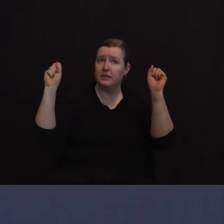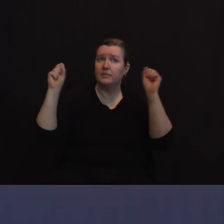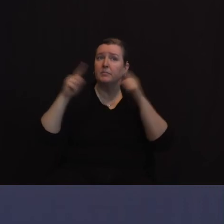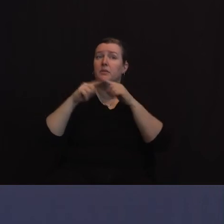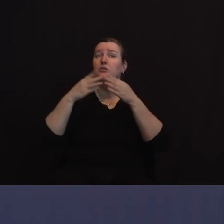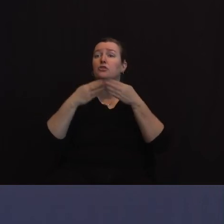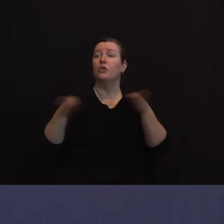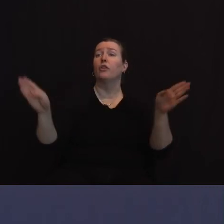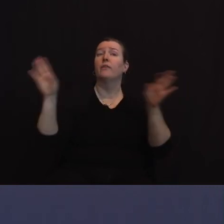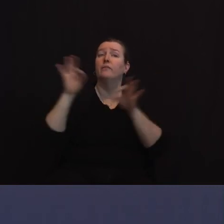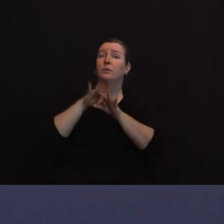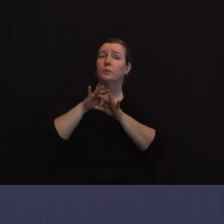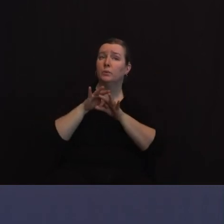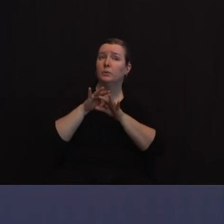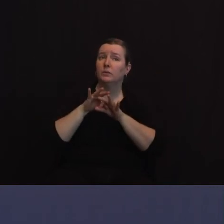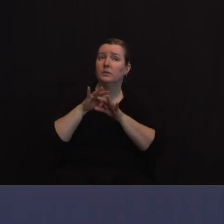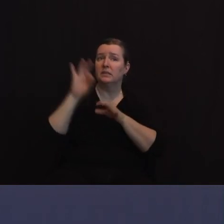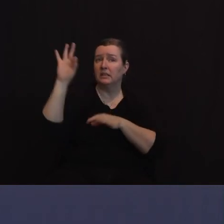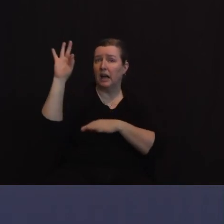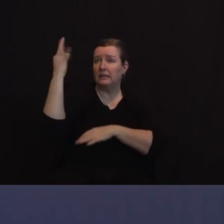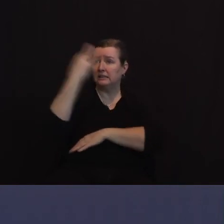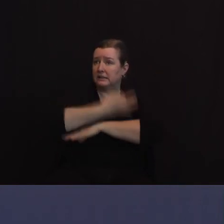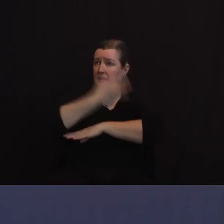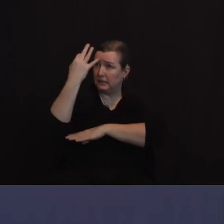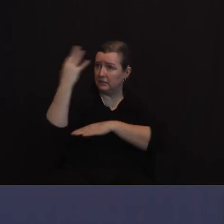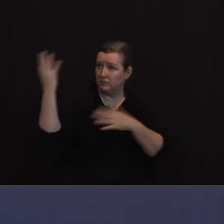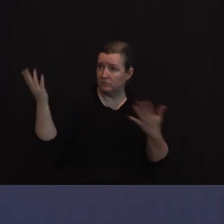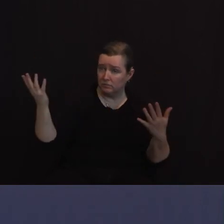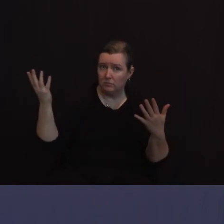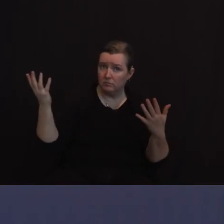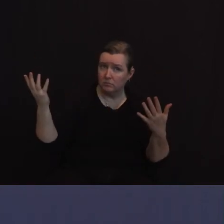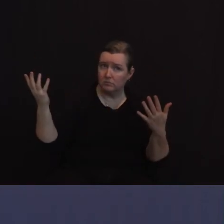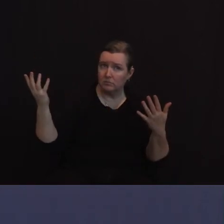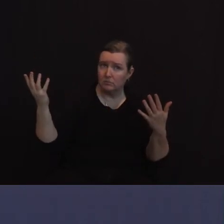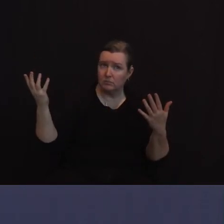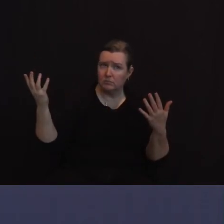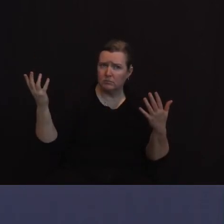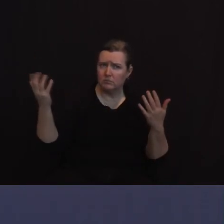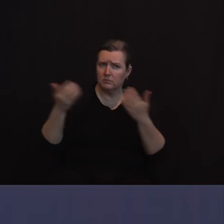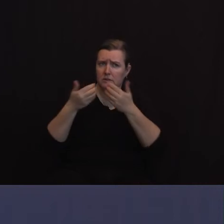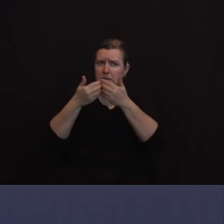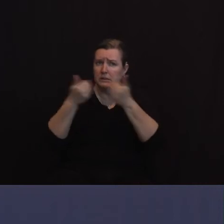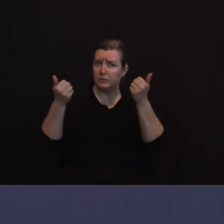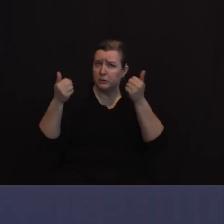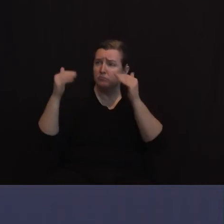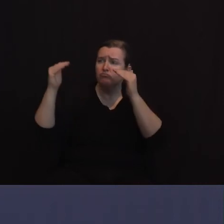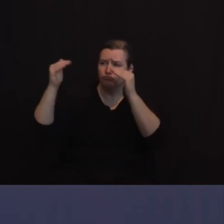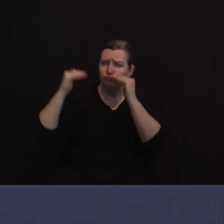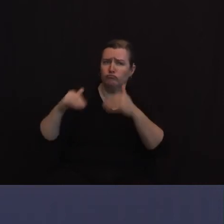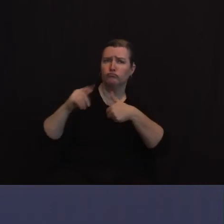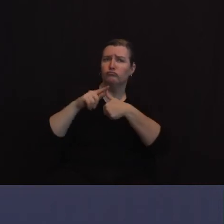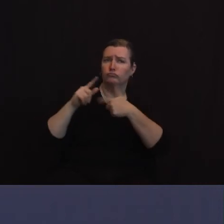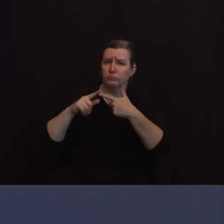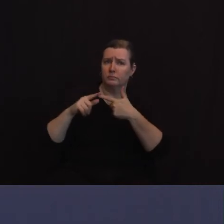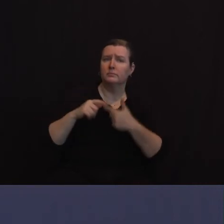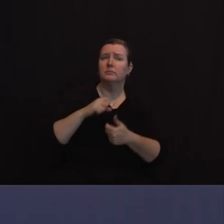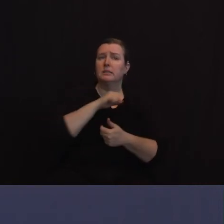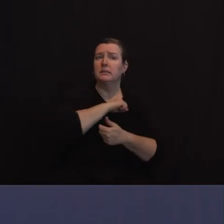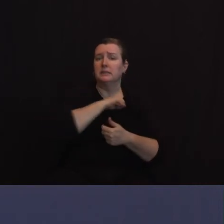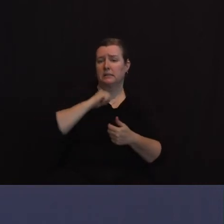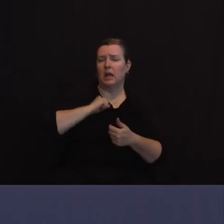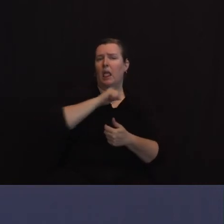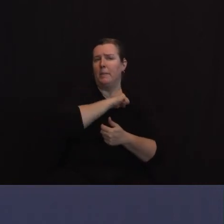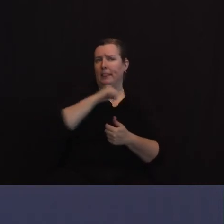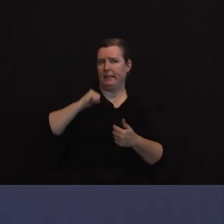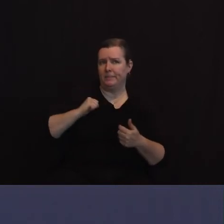enough? And then on a separate bill, the Assembly Appropriations Committee today advanced one allowing members of the PFRS,